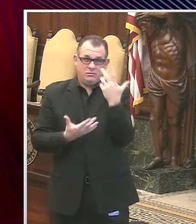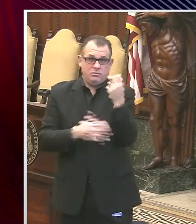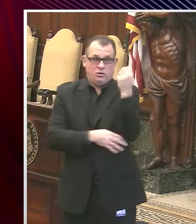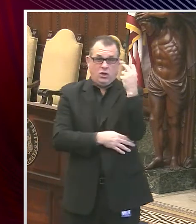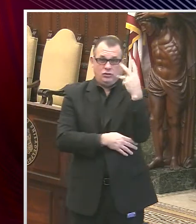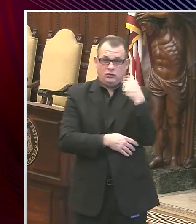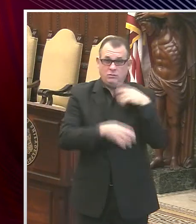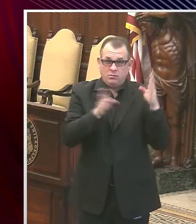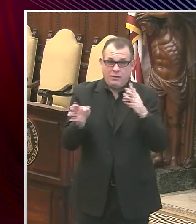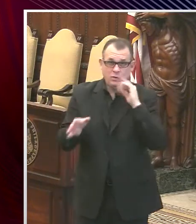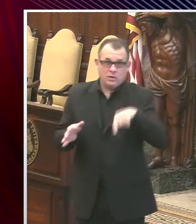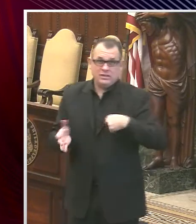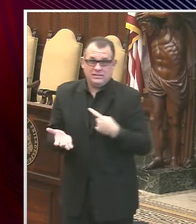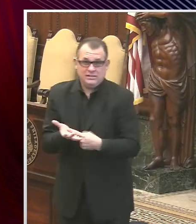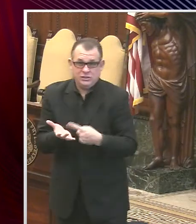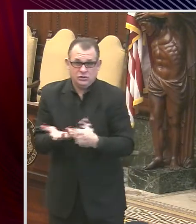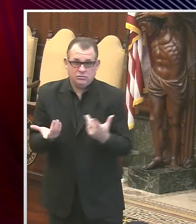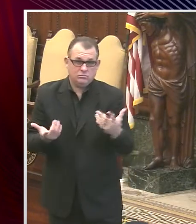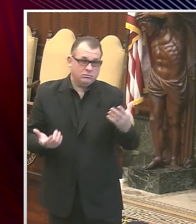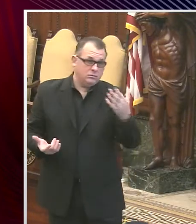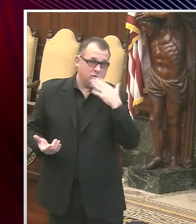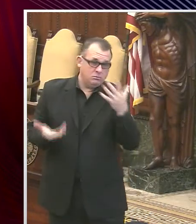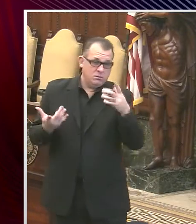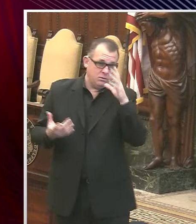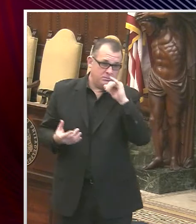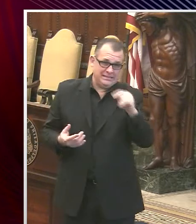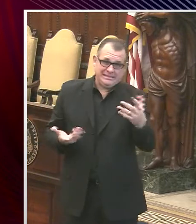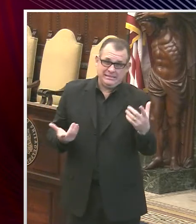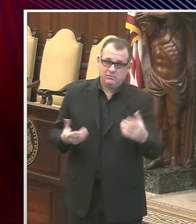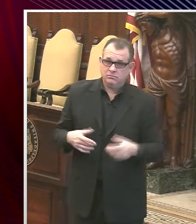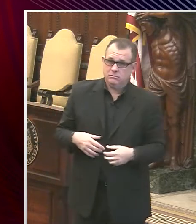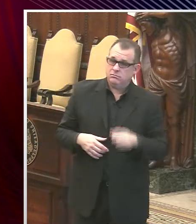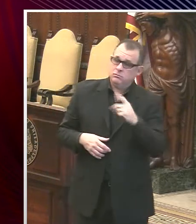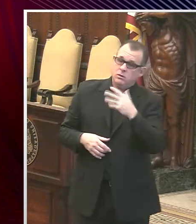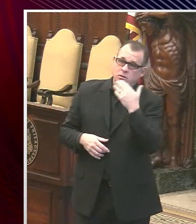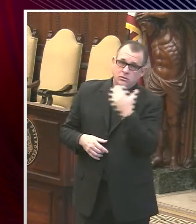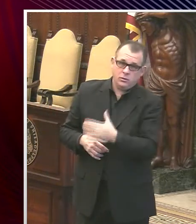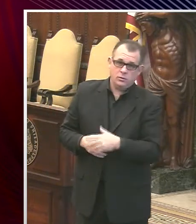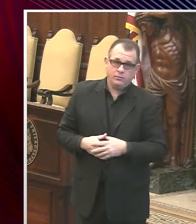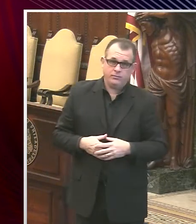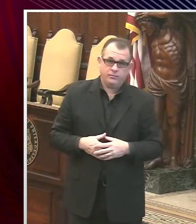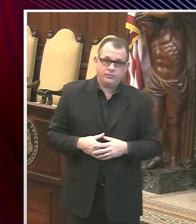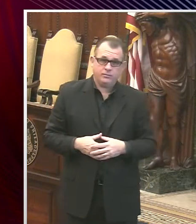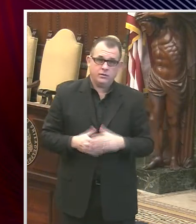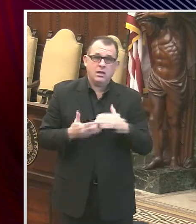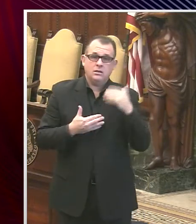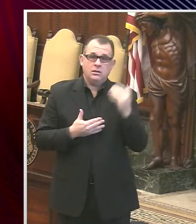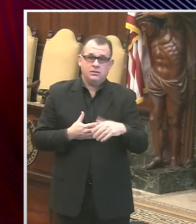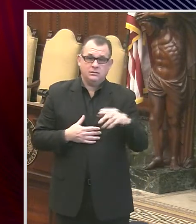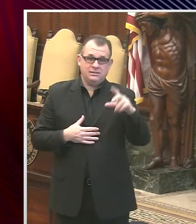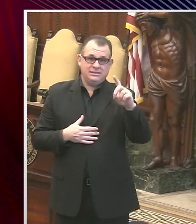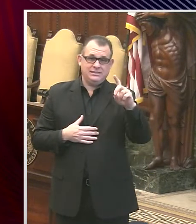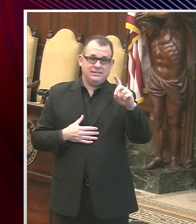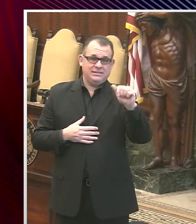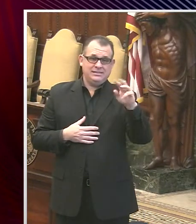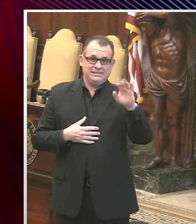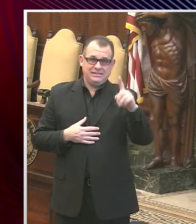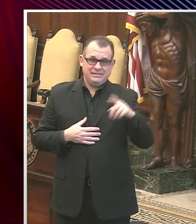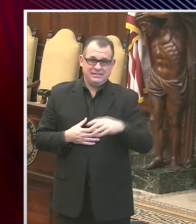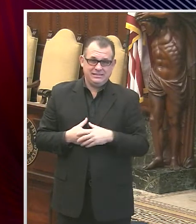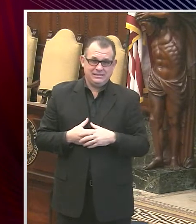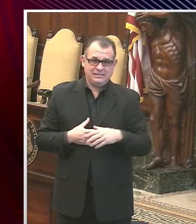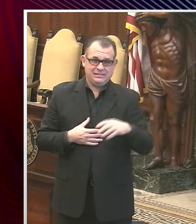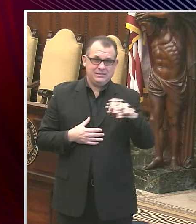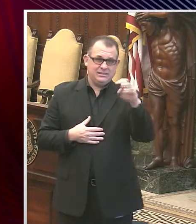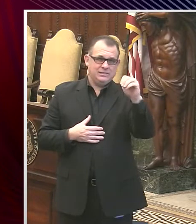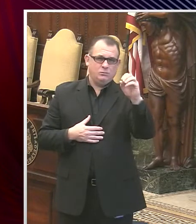probably while you were getting ready for this one. So thank you. Thank you, Deanna. And now let's go to David Melandra of Philly Sports